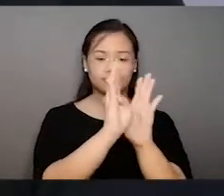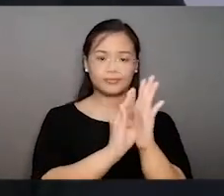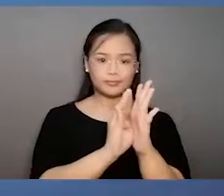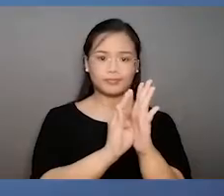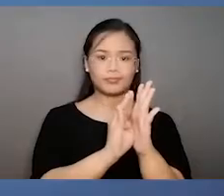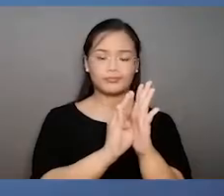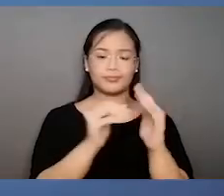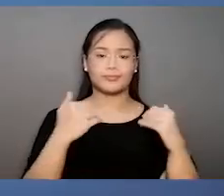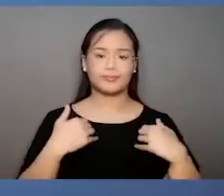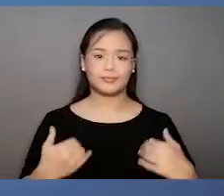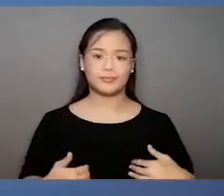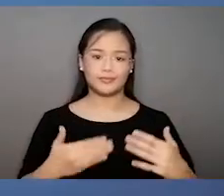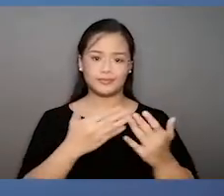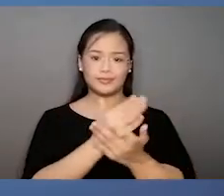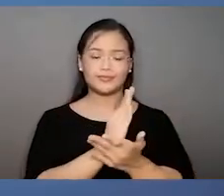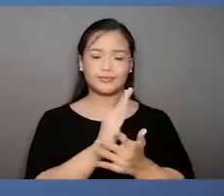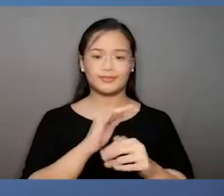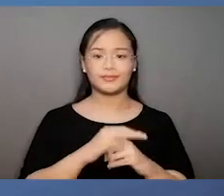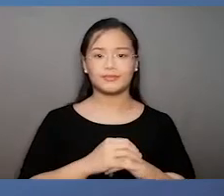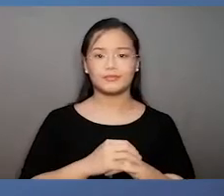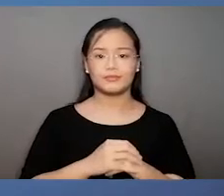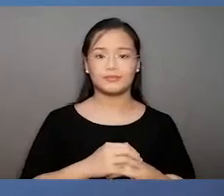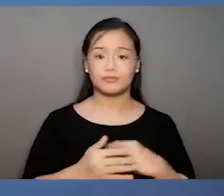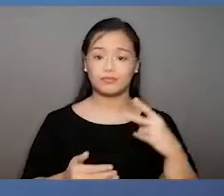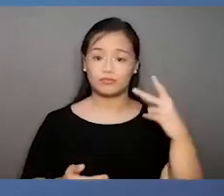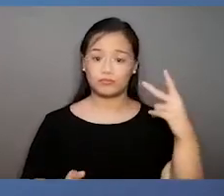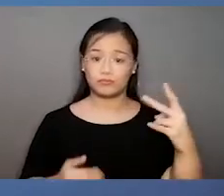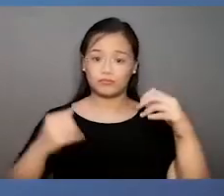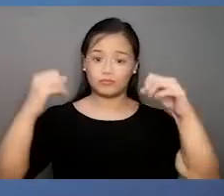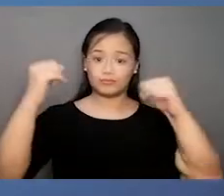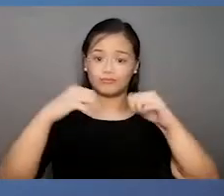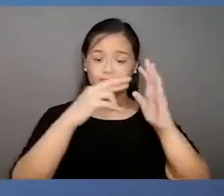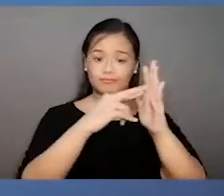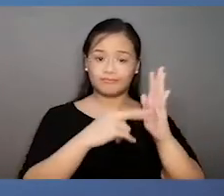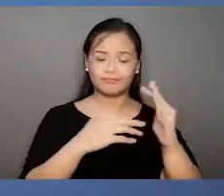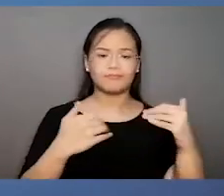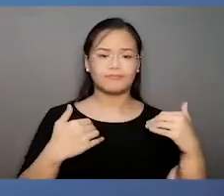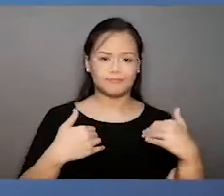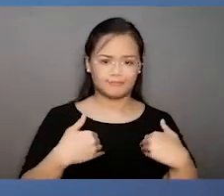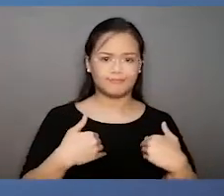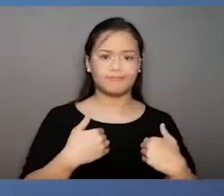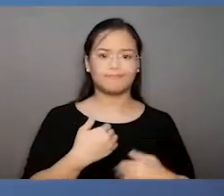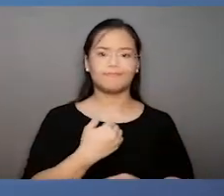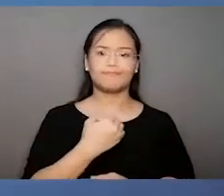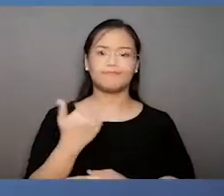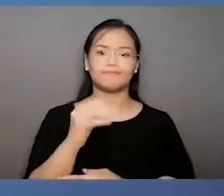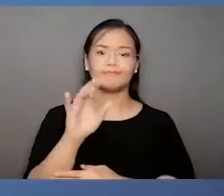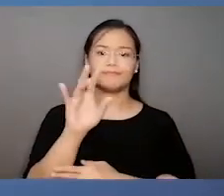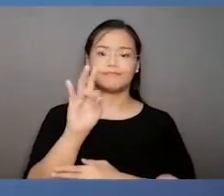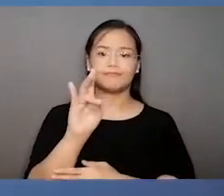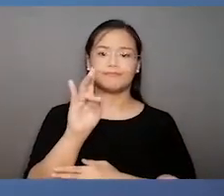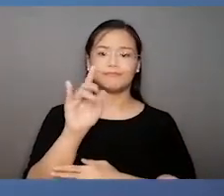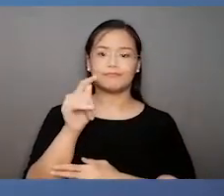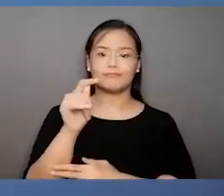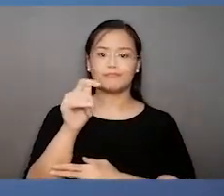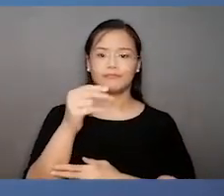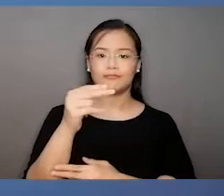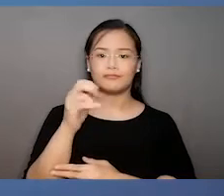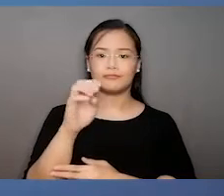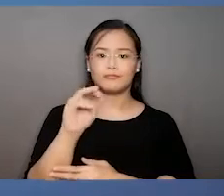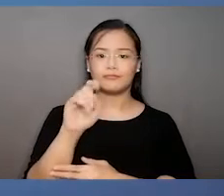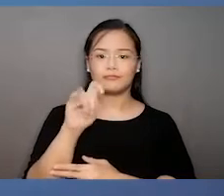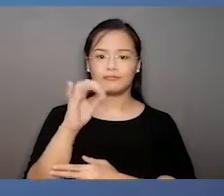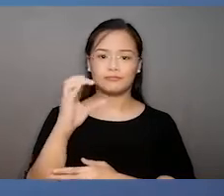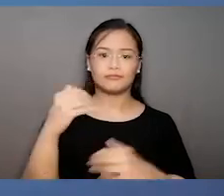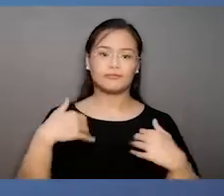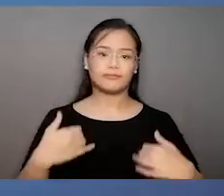Rights. Aside from these two conventions, we also have 7 thematic international human rights